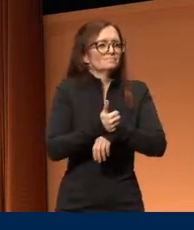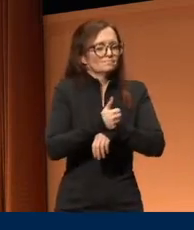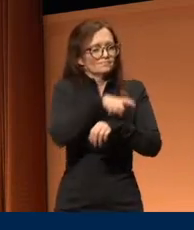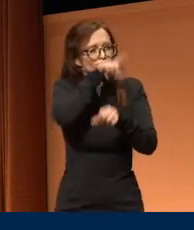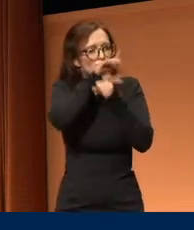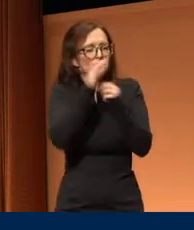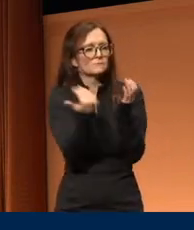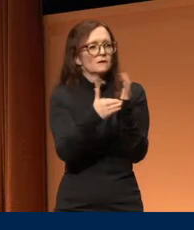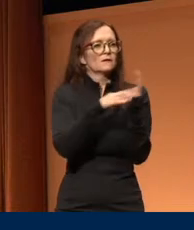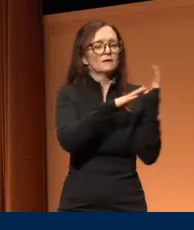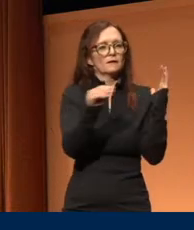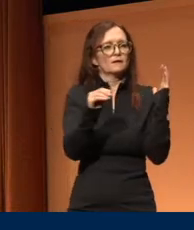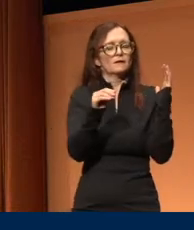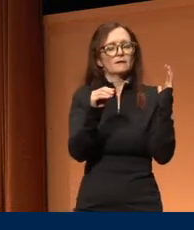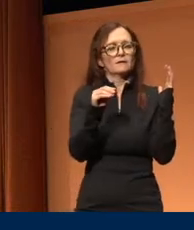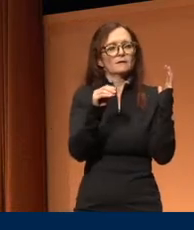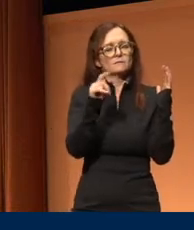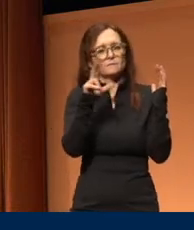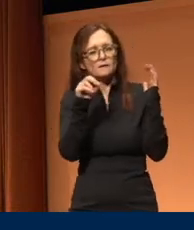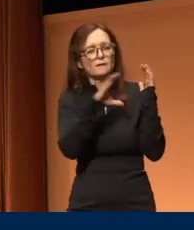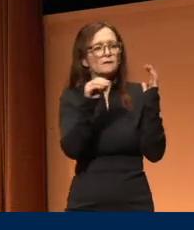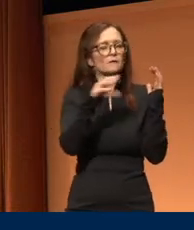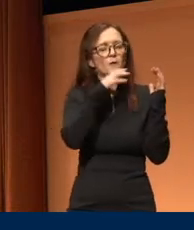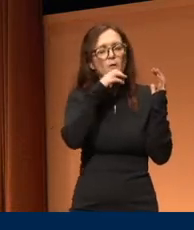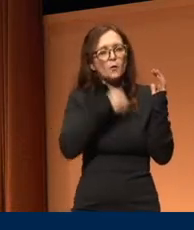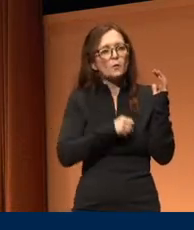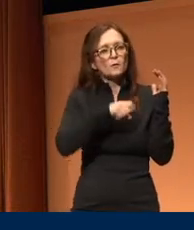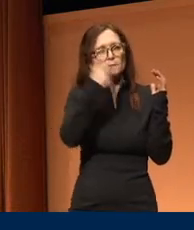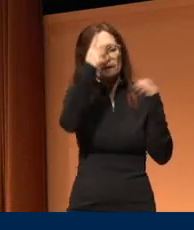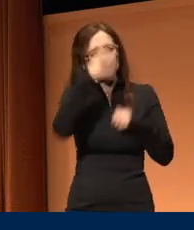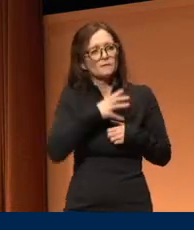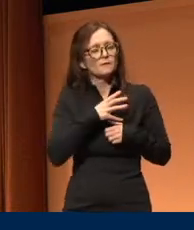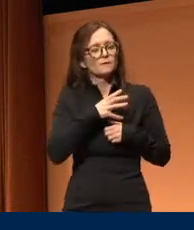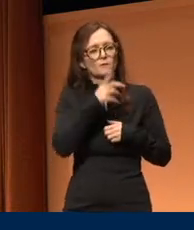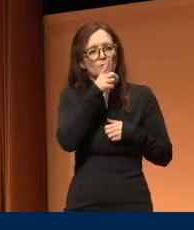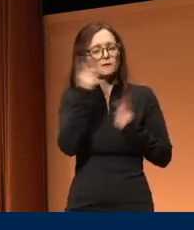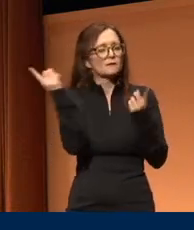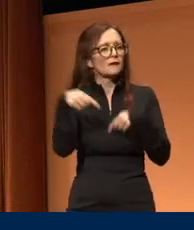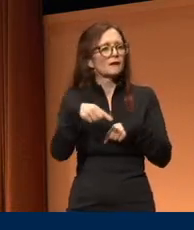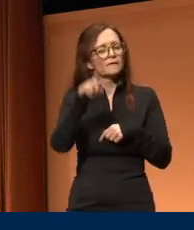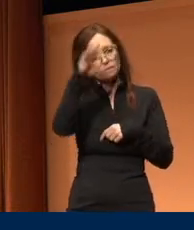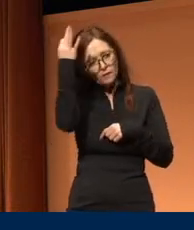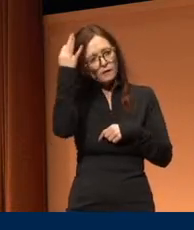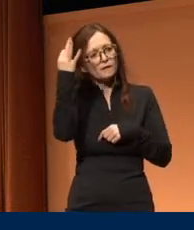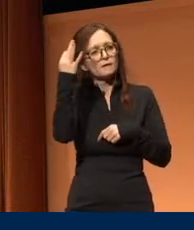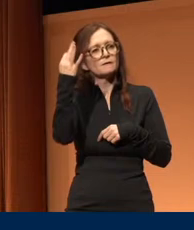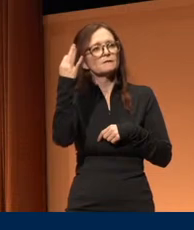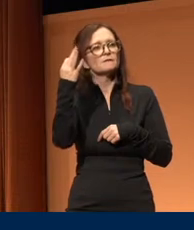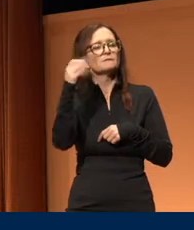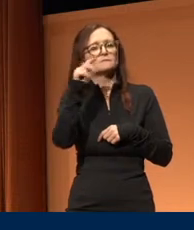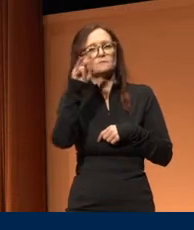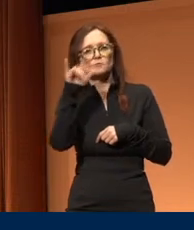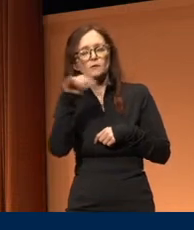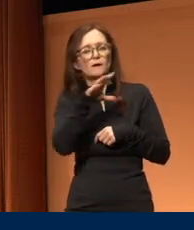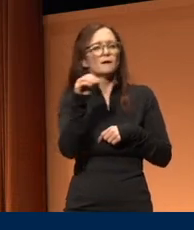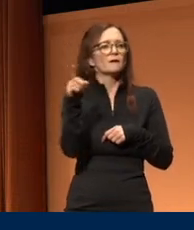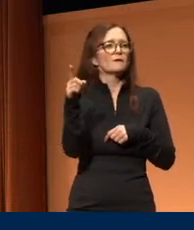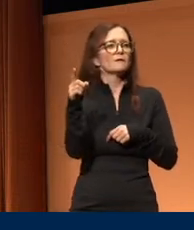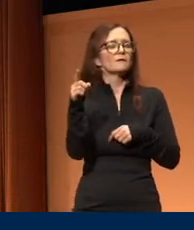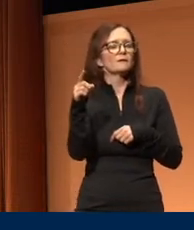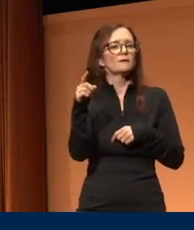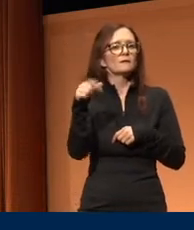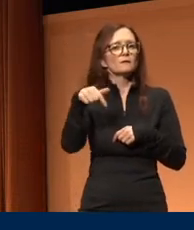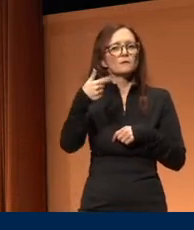Matteo, a 30-something-year-old black man and one of the few citizens who came from the French overseas territories, in his case